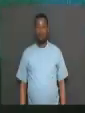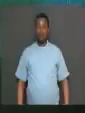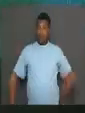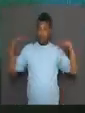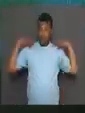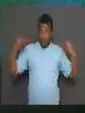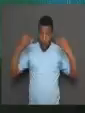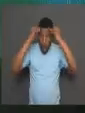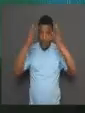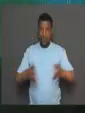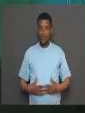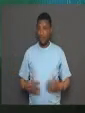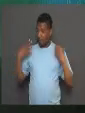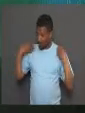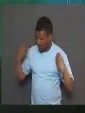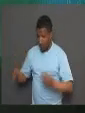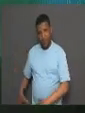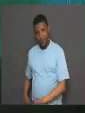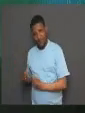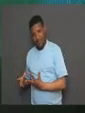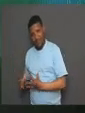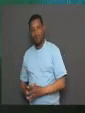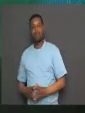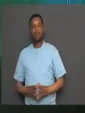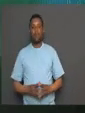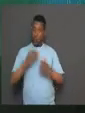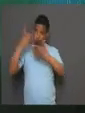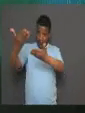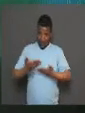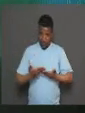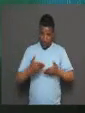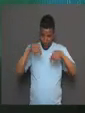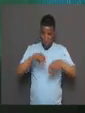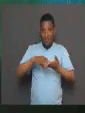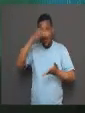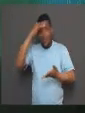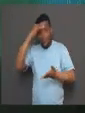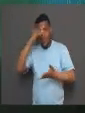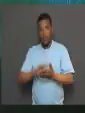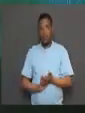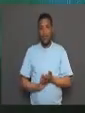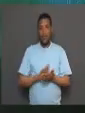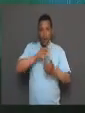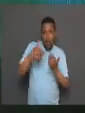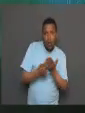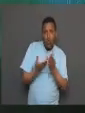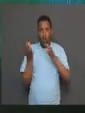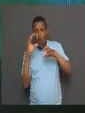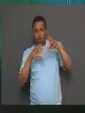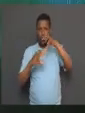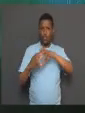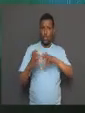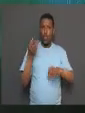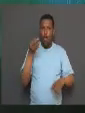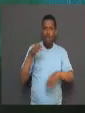Hello teacher, hello students. Welcome to today's lesson about the composition